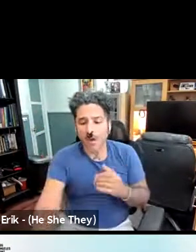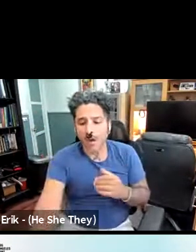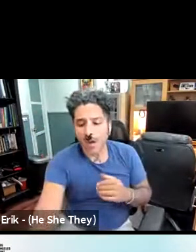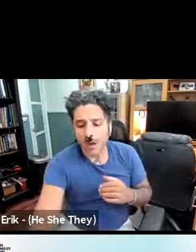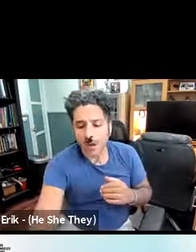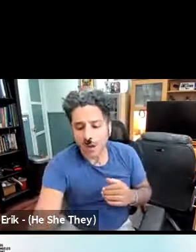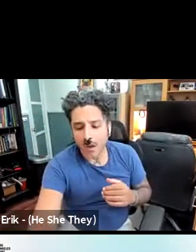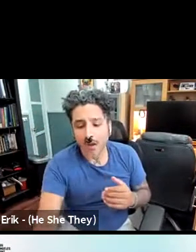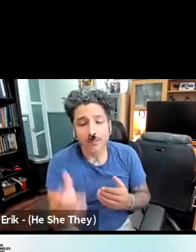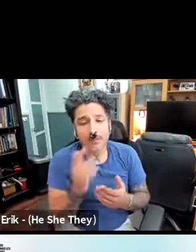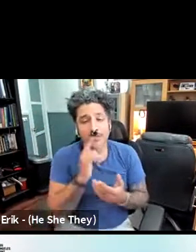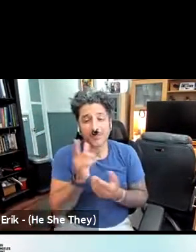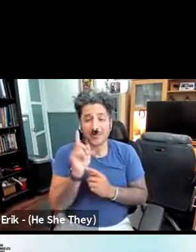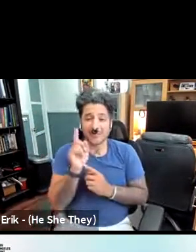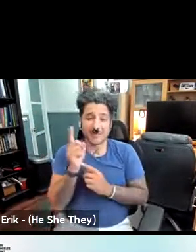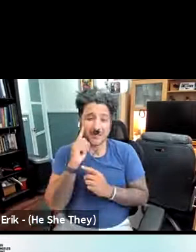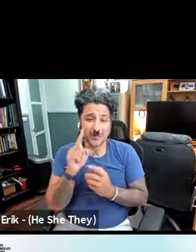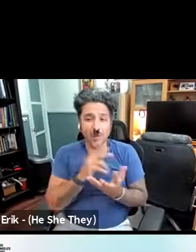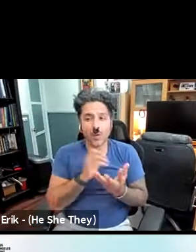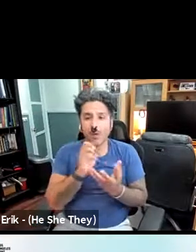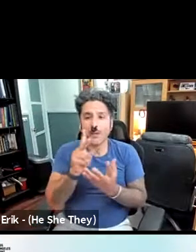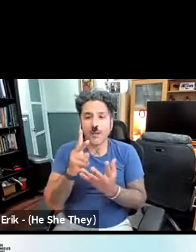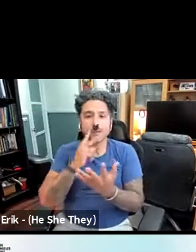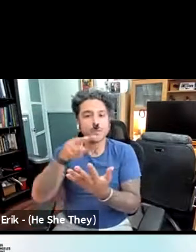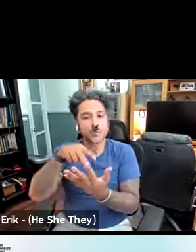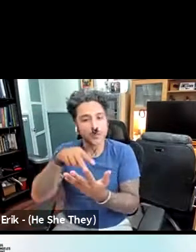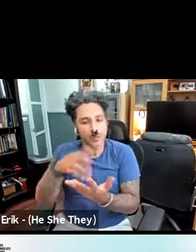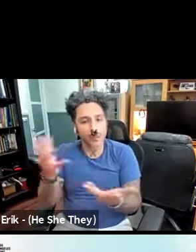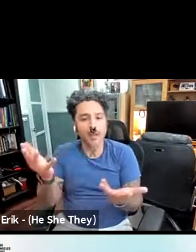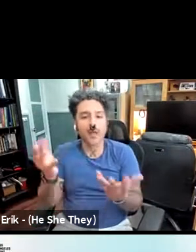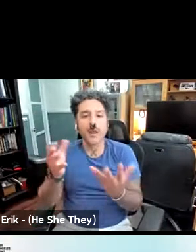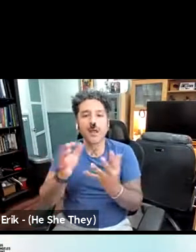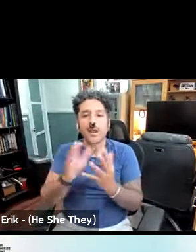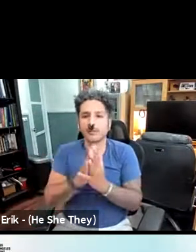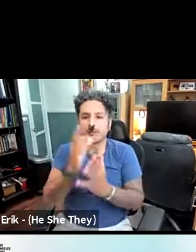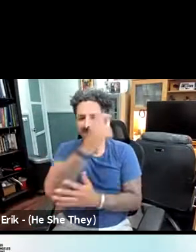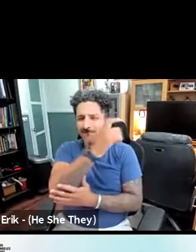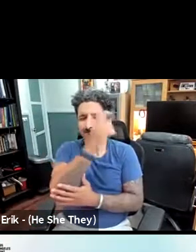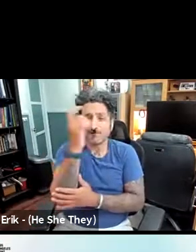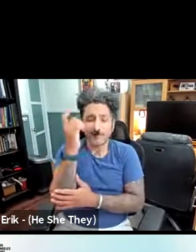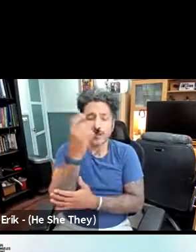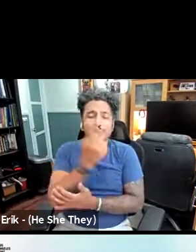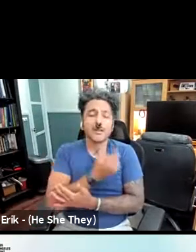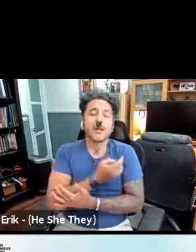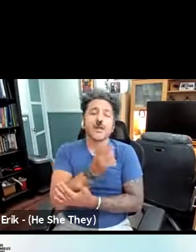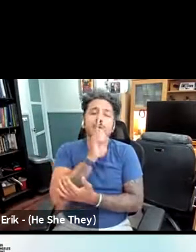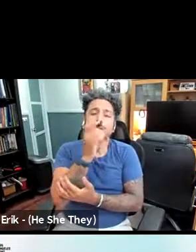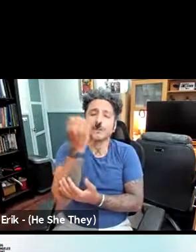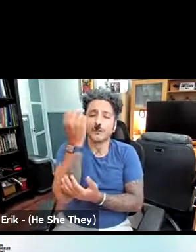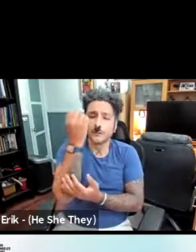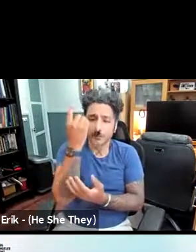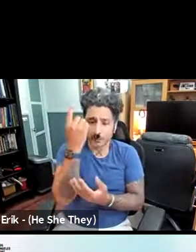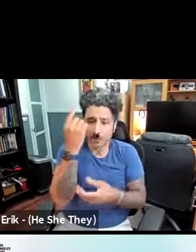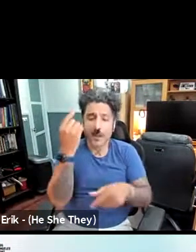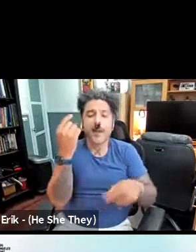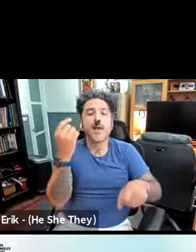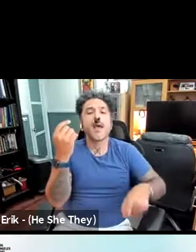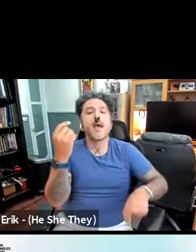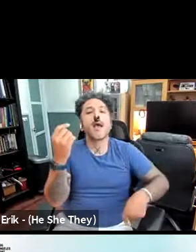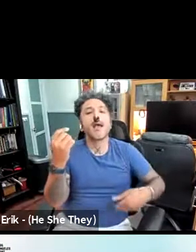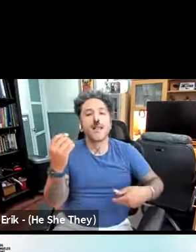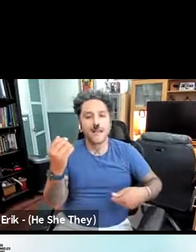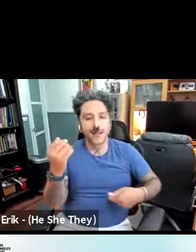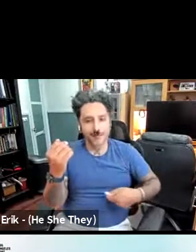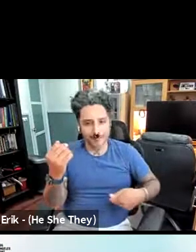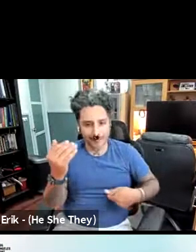back to reading after so much trauma. And that's why I really understand and overstand that